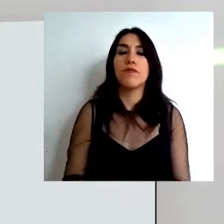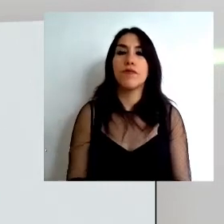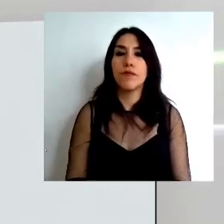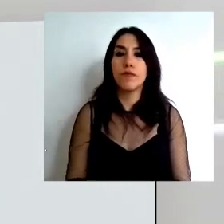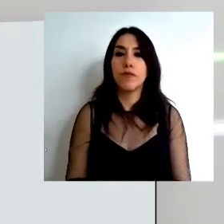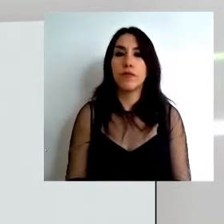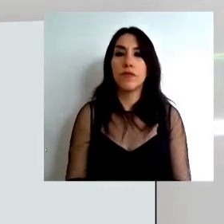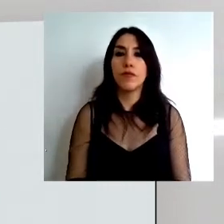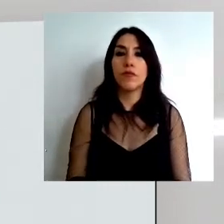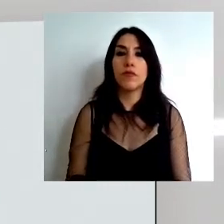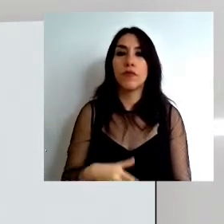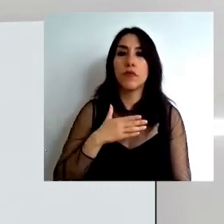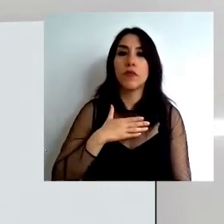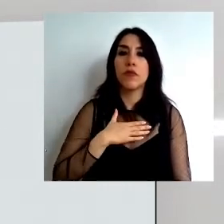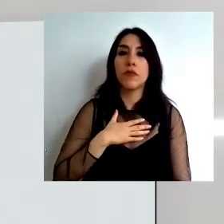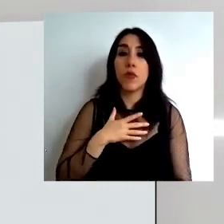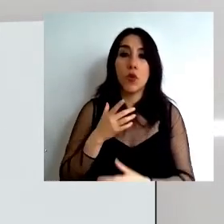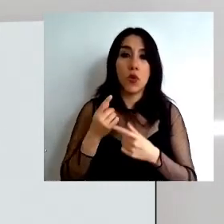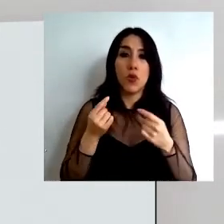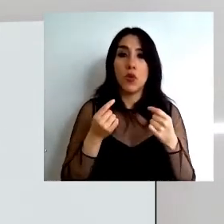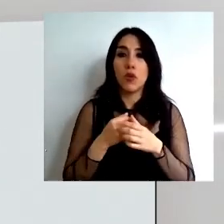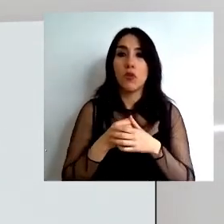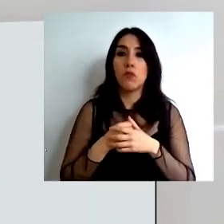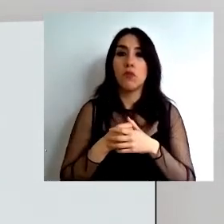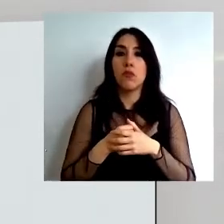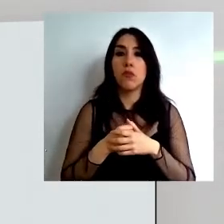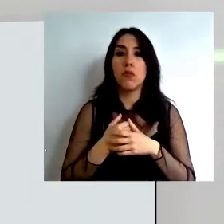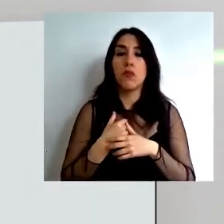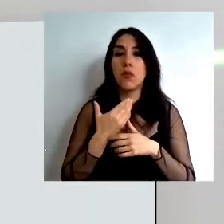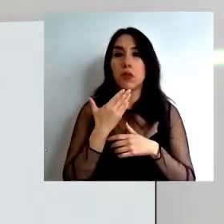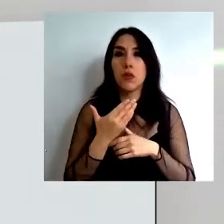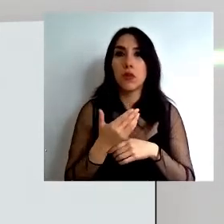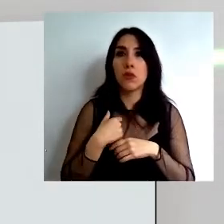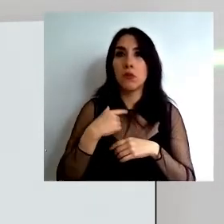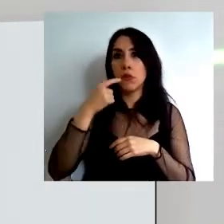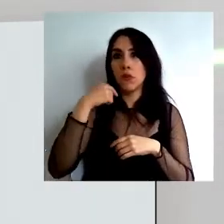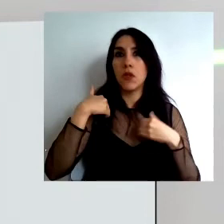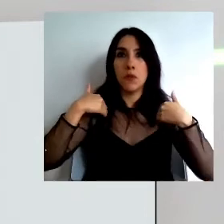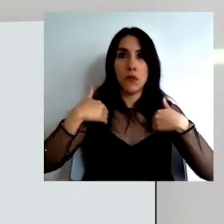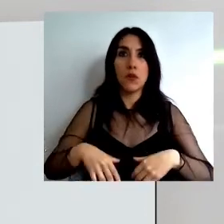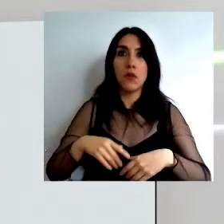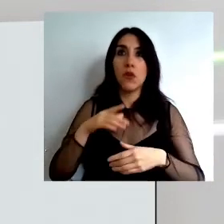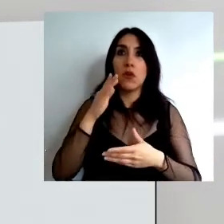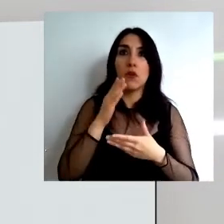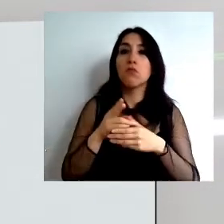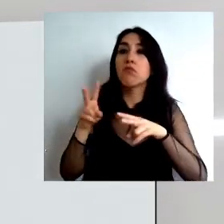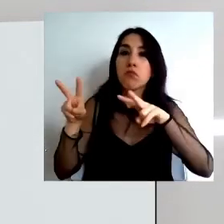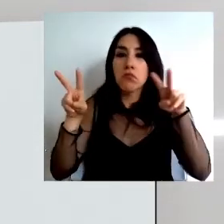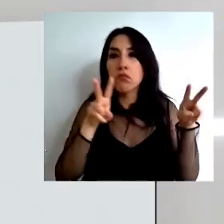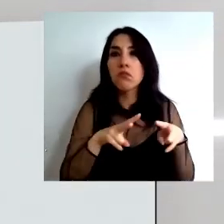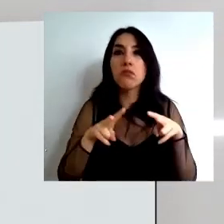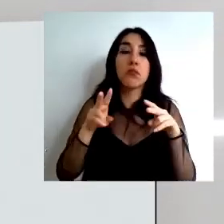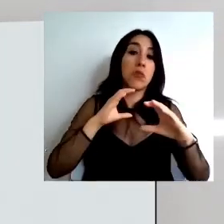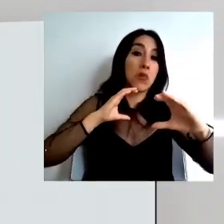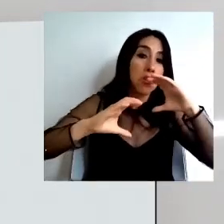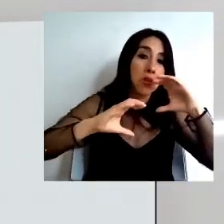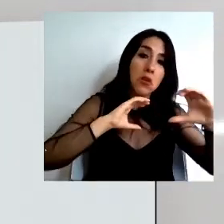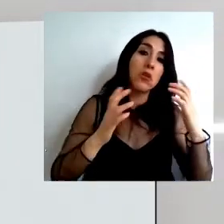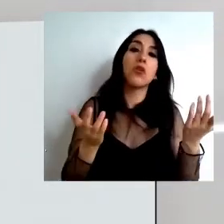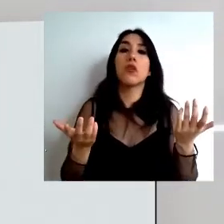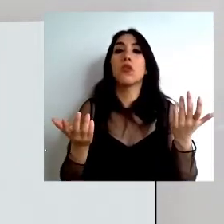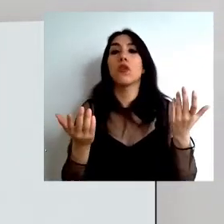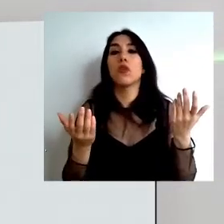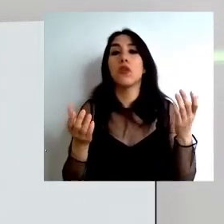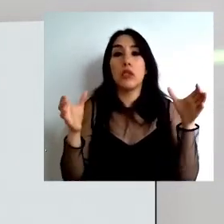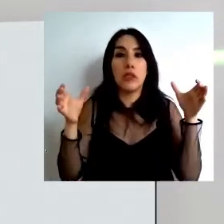the relationships, for the communication, and has to find out which types of partners do we need,